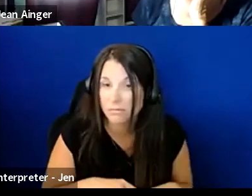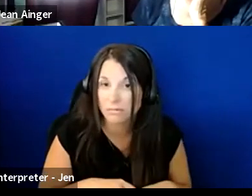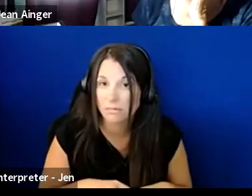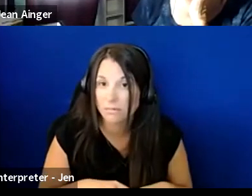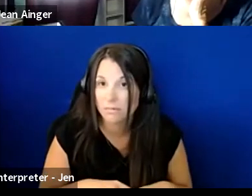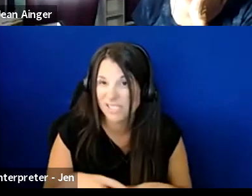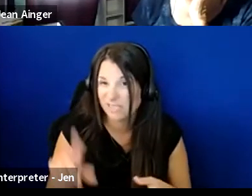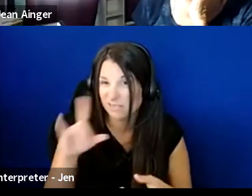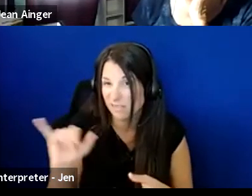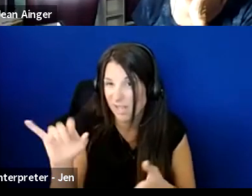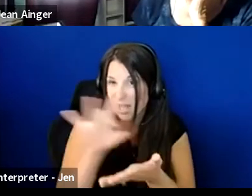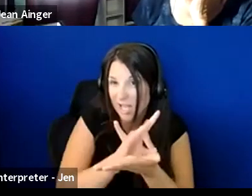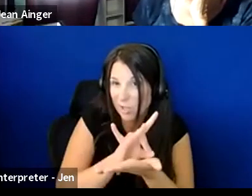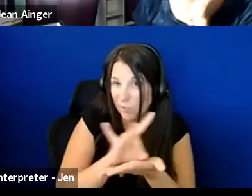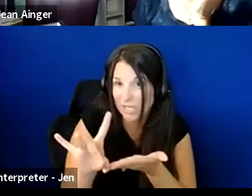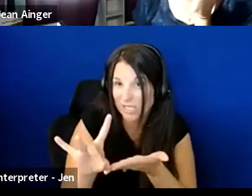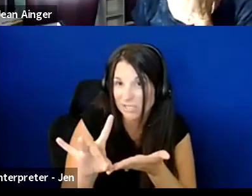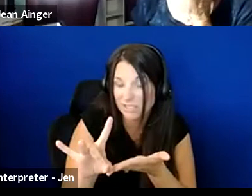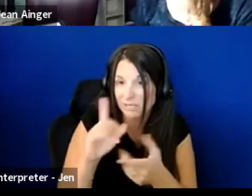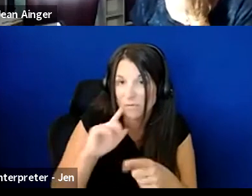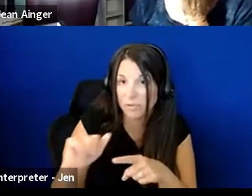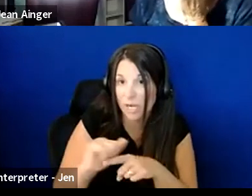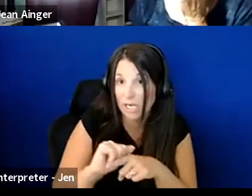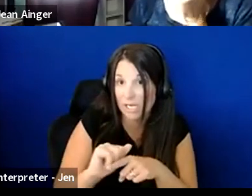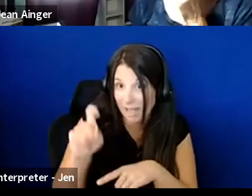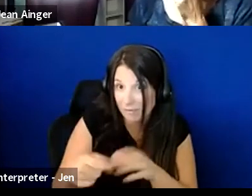8 weeks in a row of training? Do they have to do that?